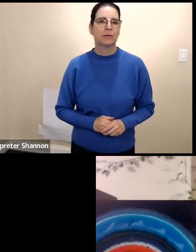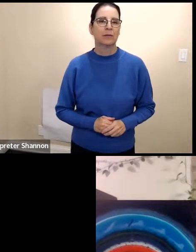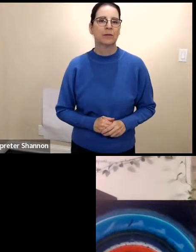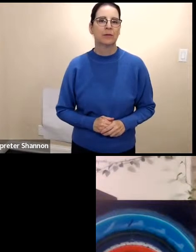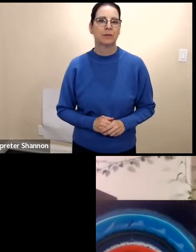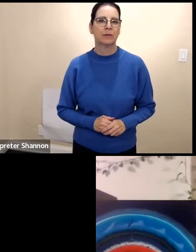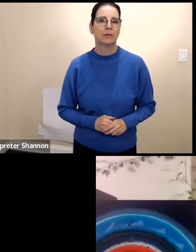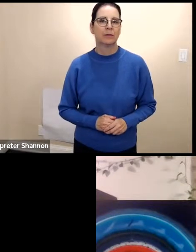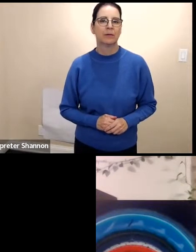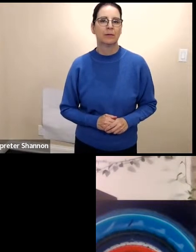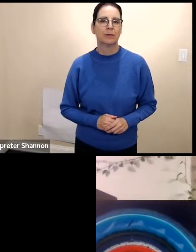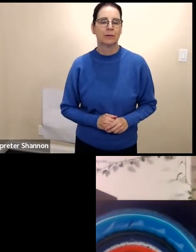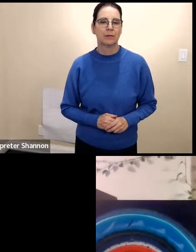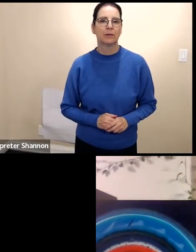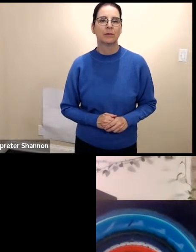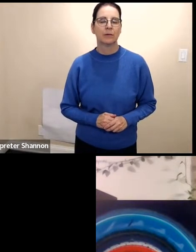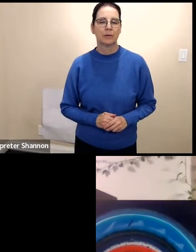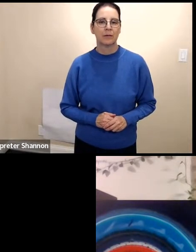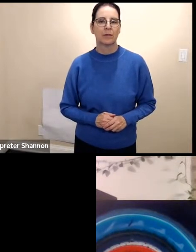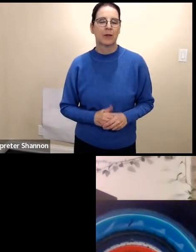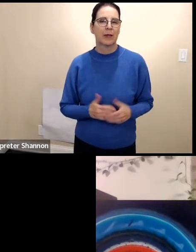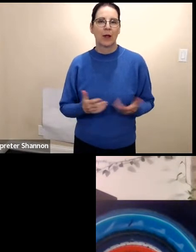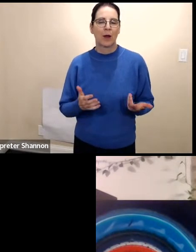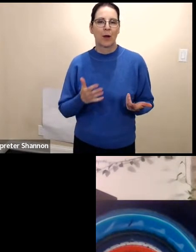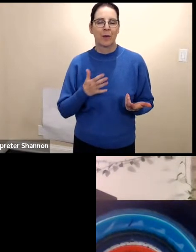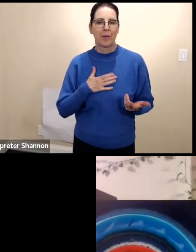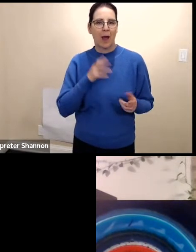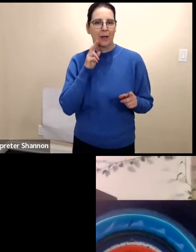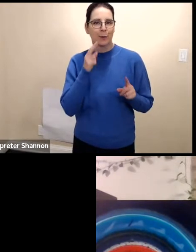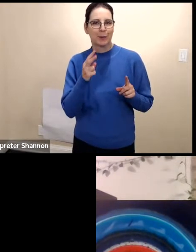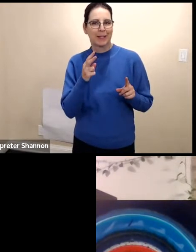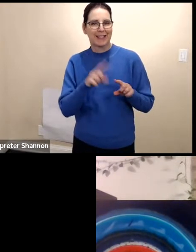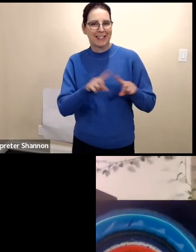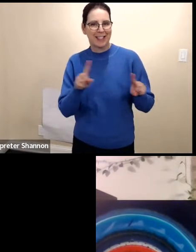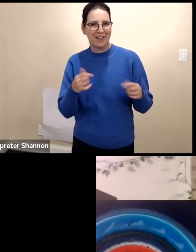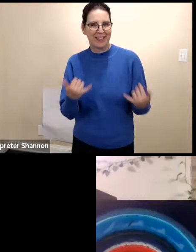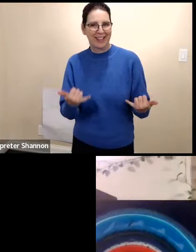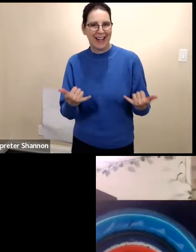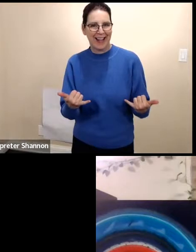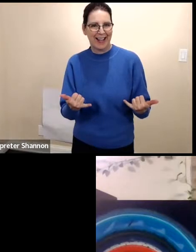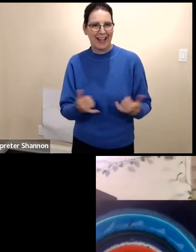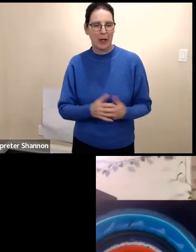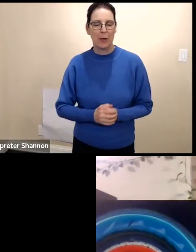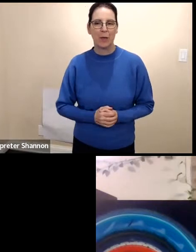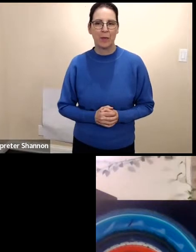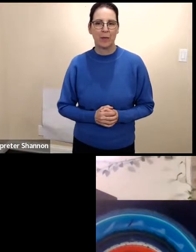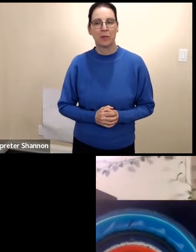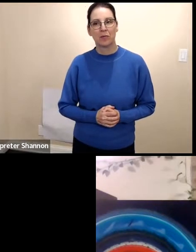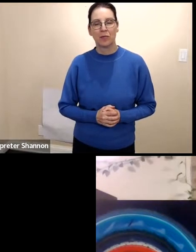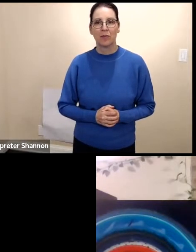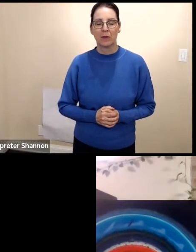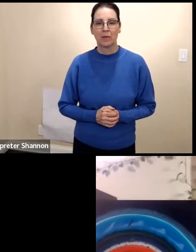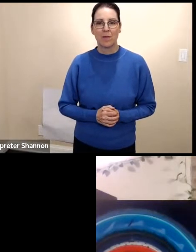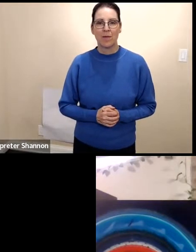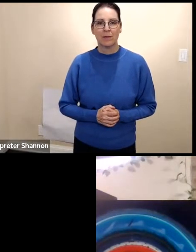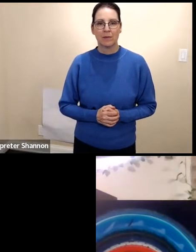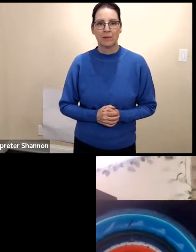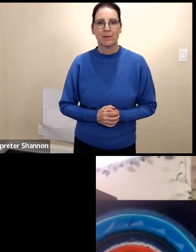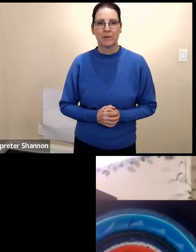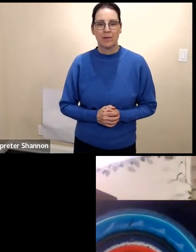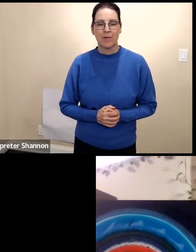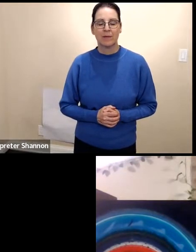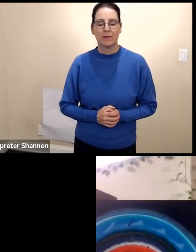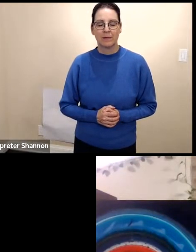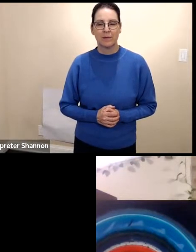um I I see it now in a different light I I have to say I didn't think so much about the um ideas